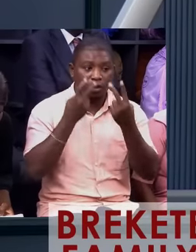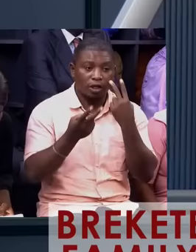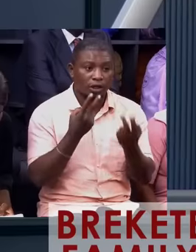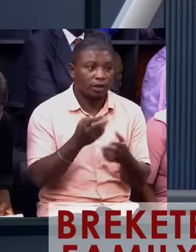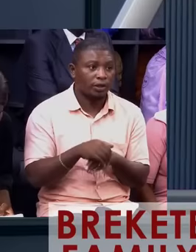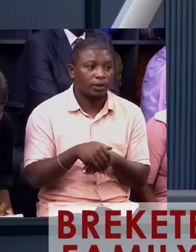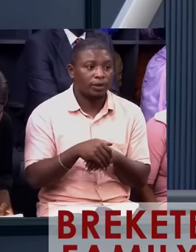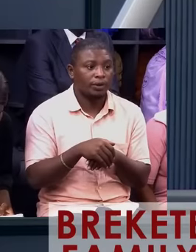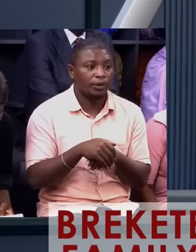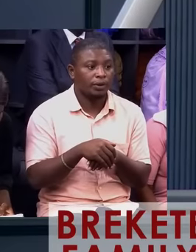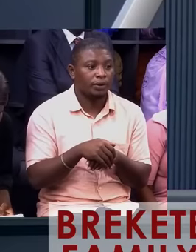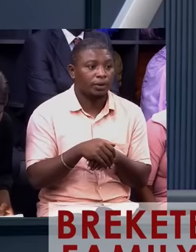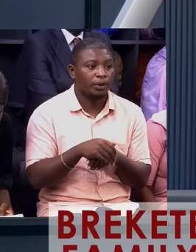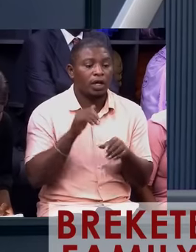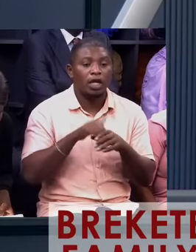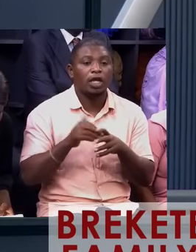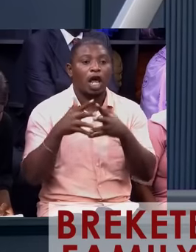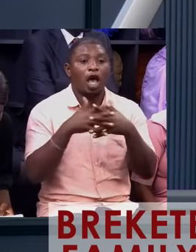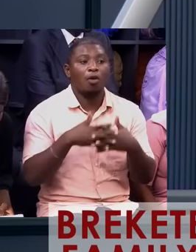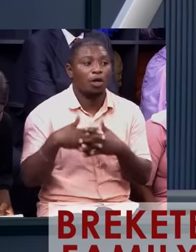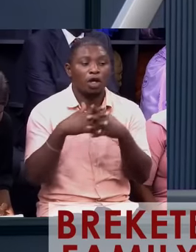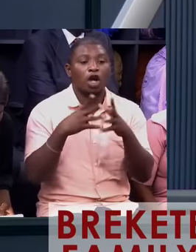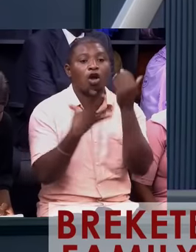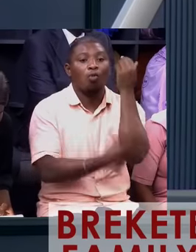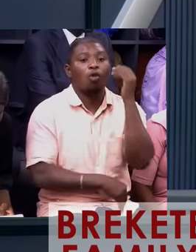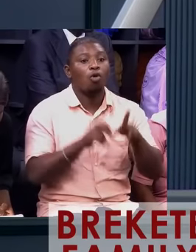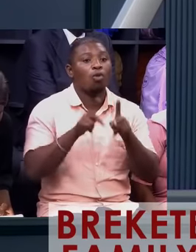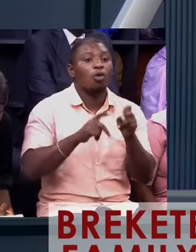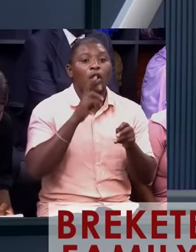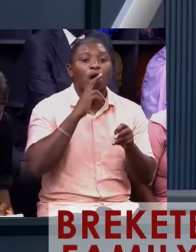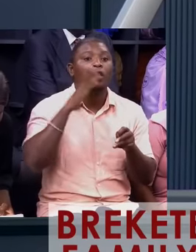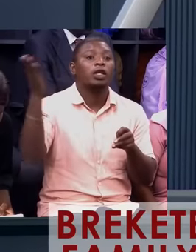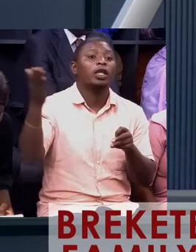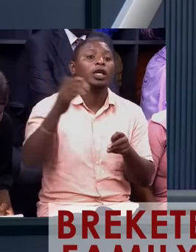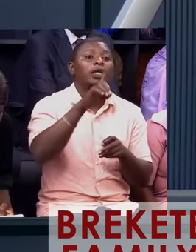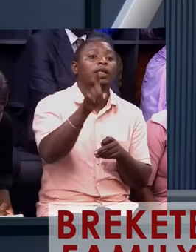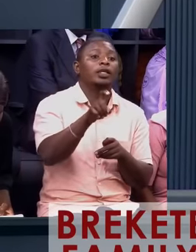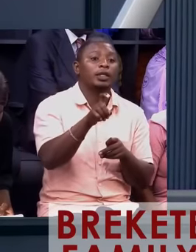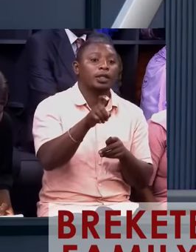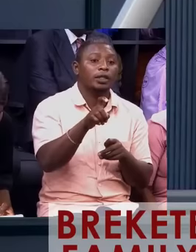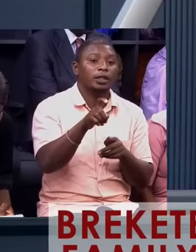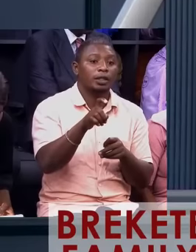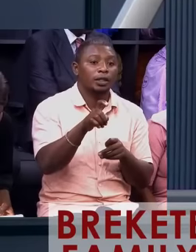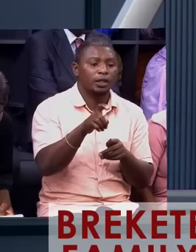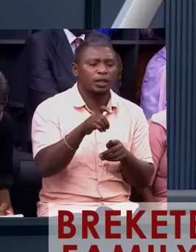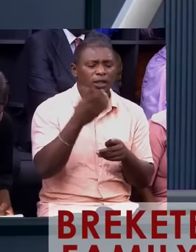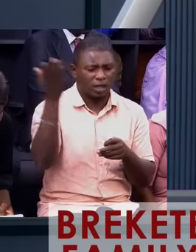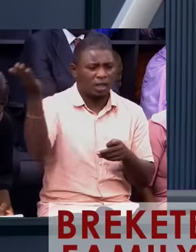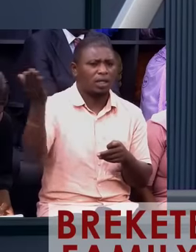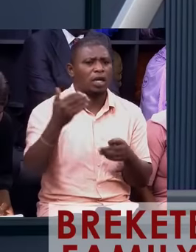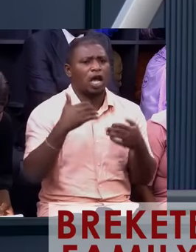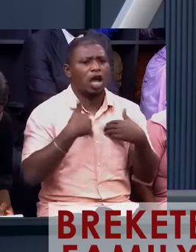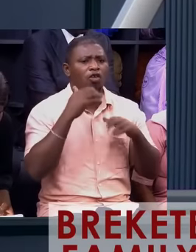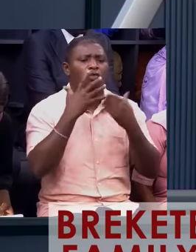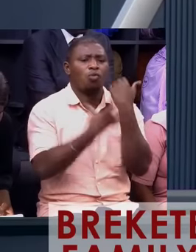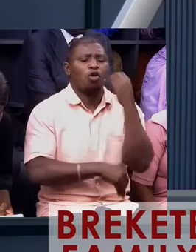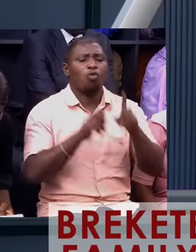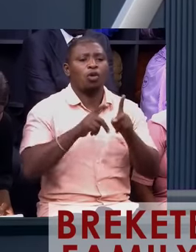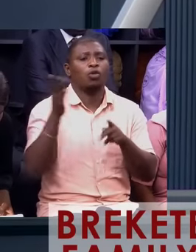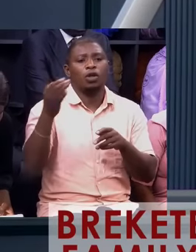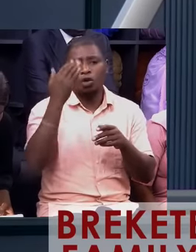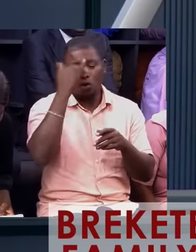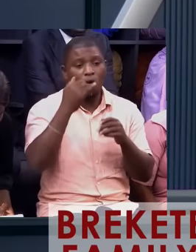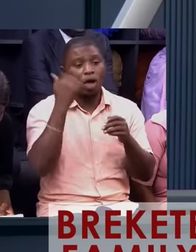advertising in America poor people know the America channel money support people for America why